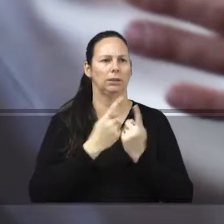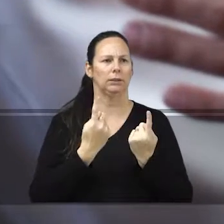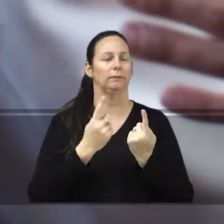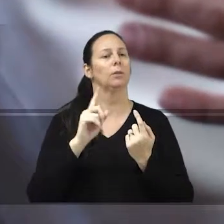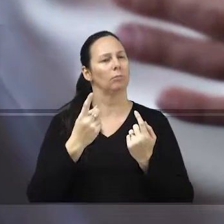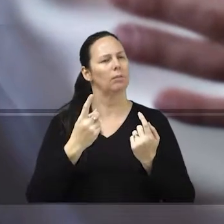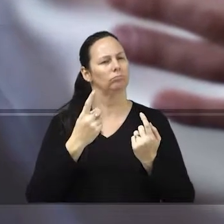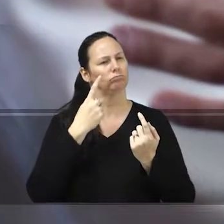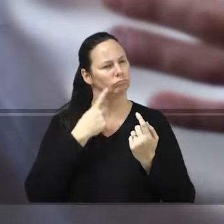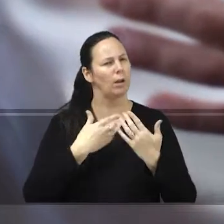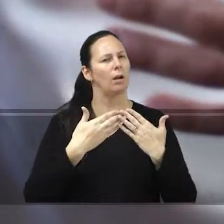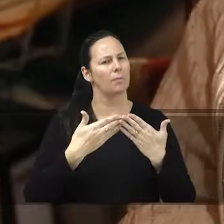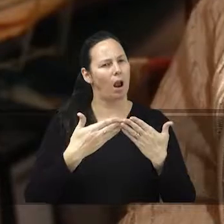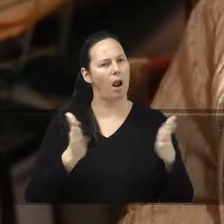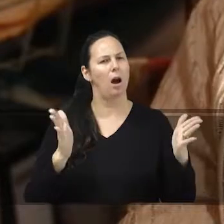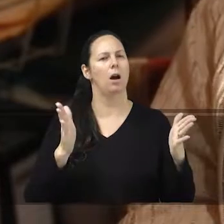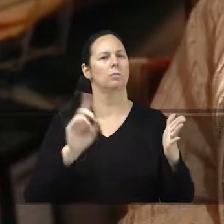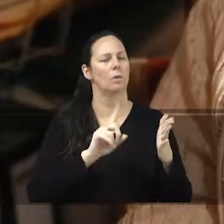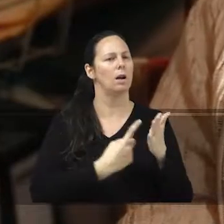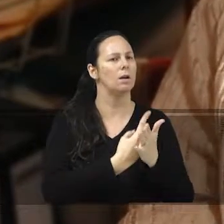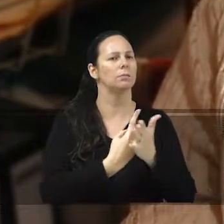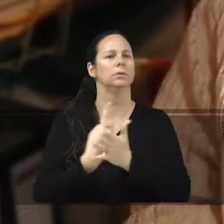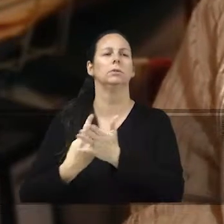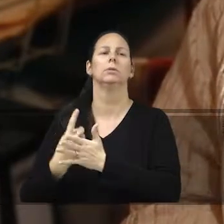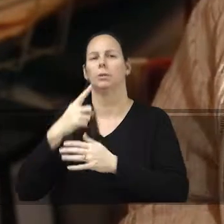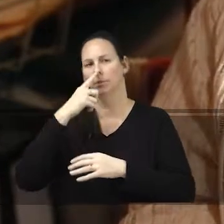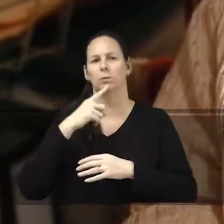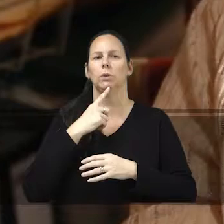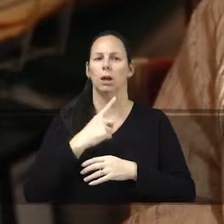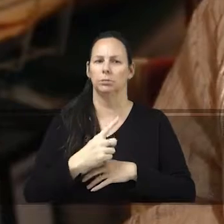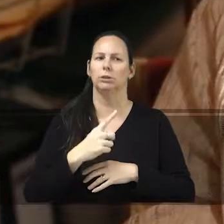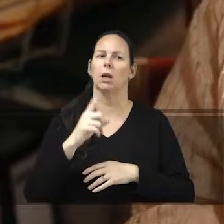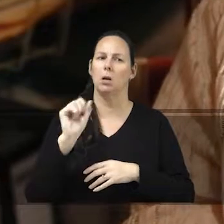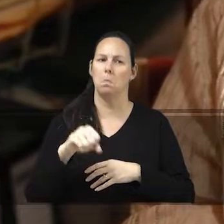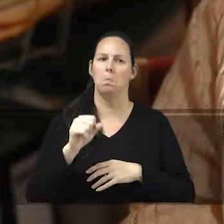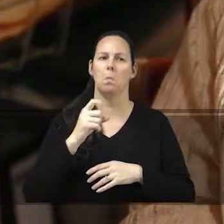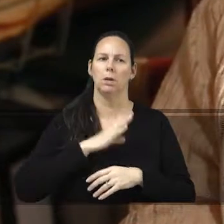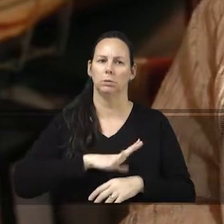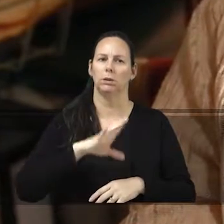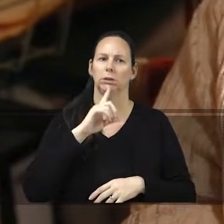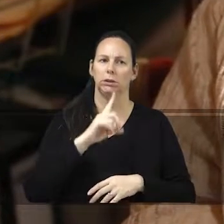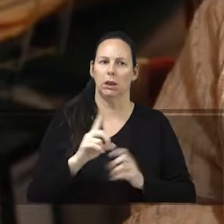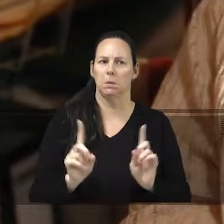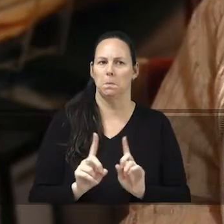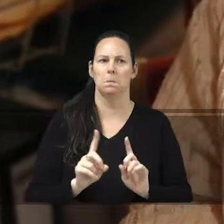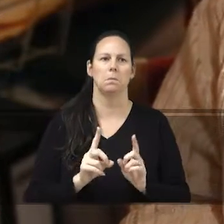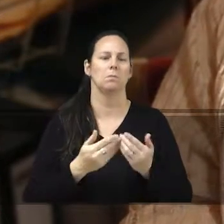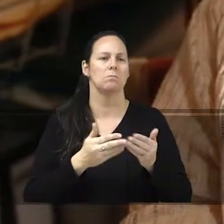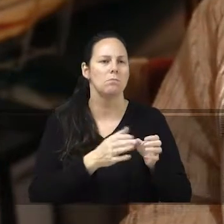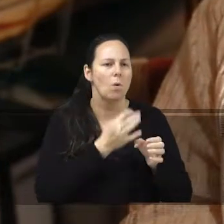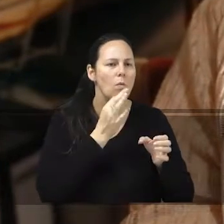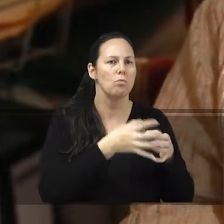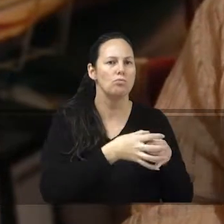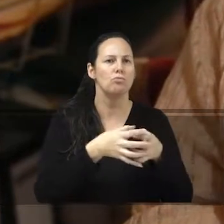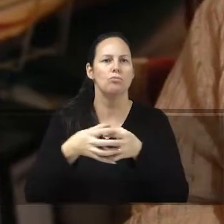able to say what they wanted to say. And the small group discussions were, by and large, not all of them, but I think most of them,